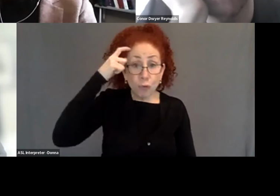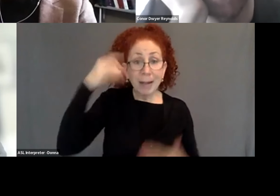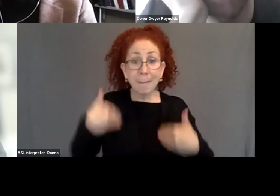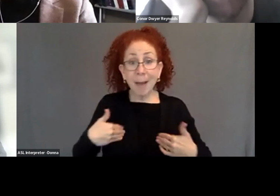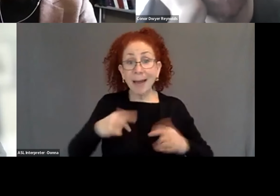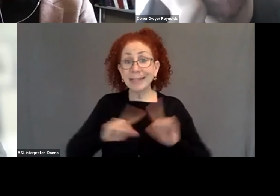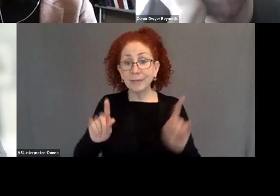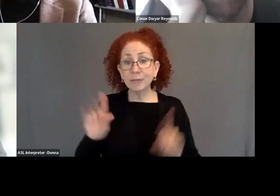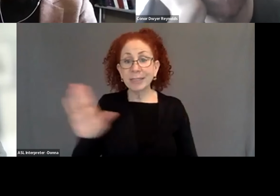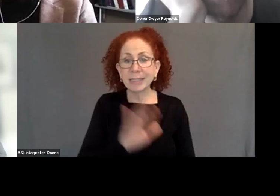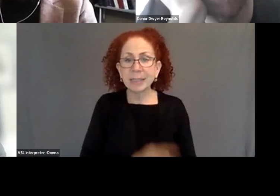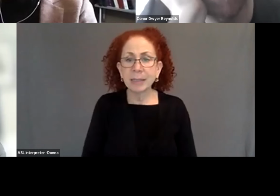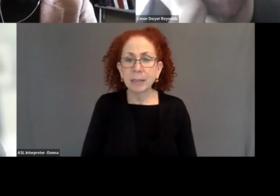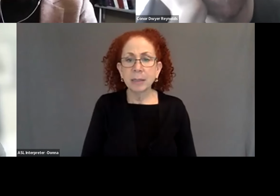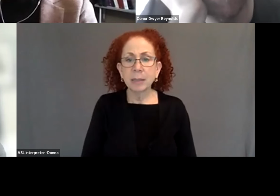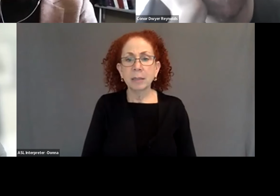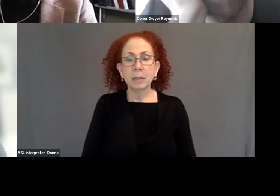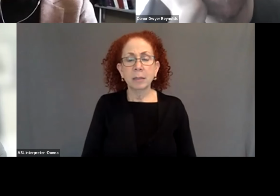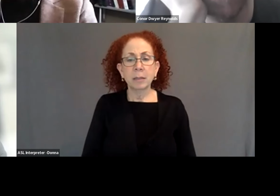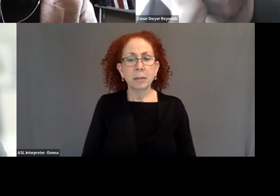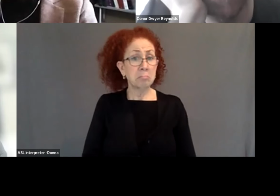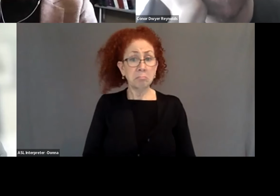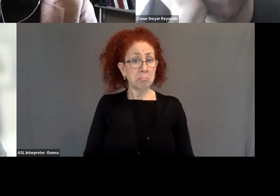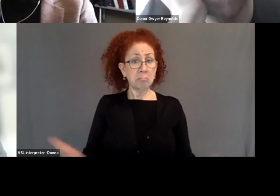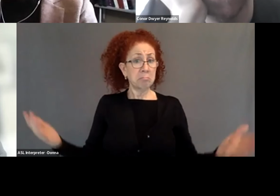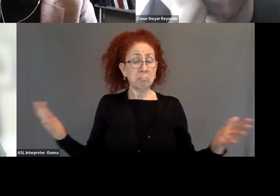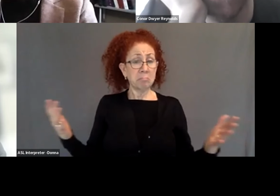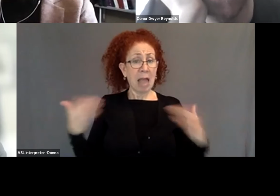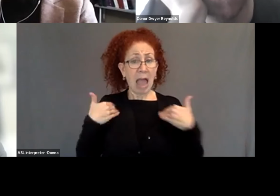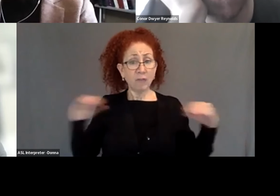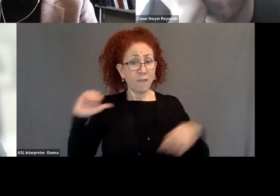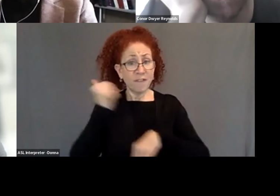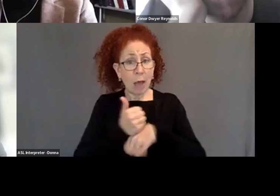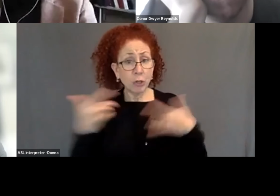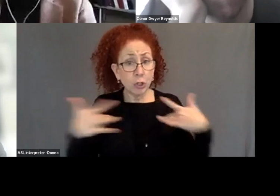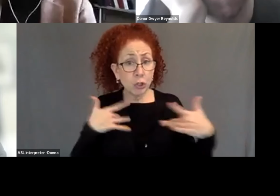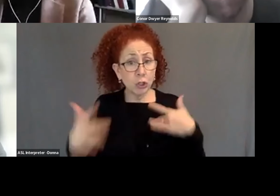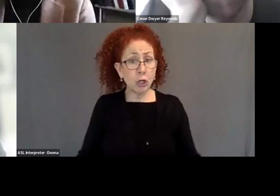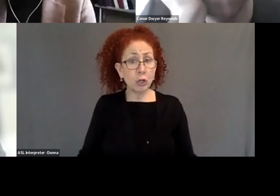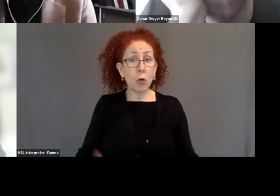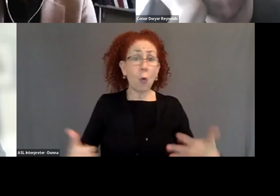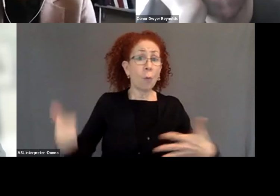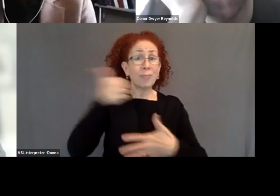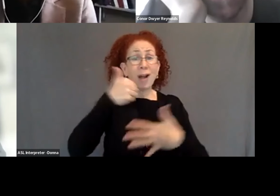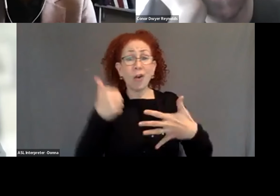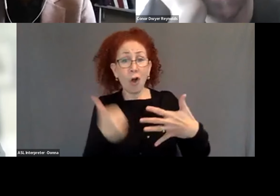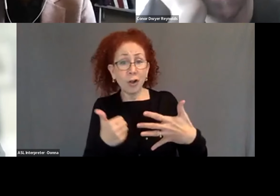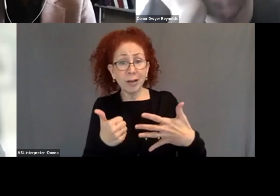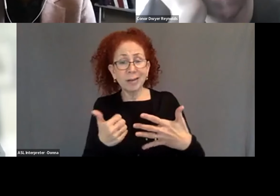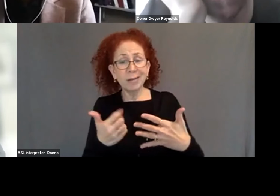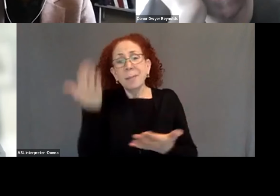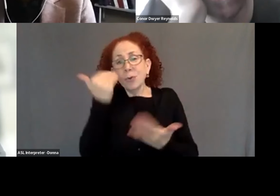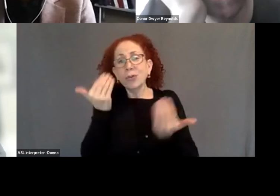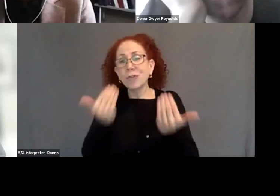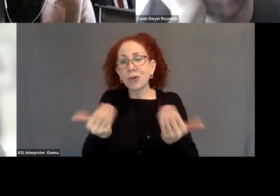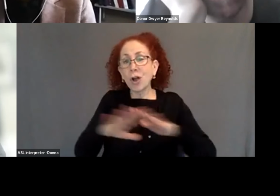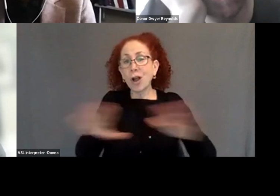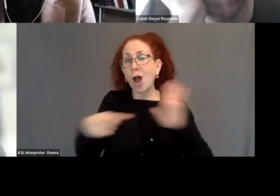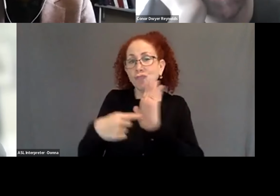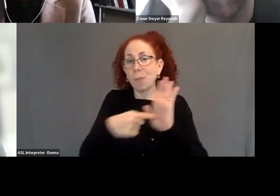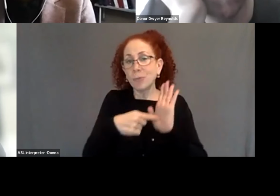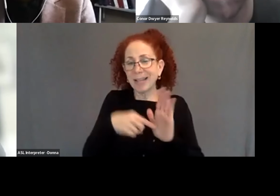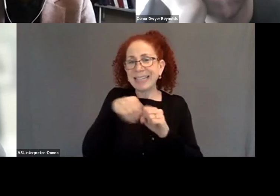difference. Is this an unfounded concern or a second order priority given the current unrepresentativeness in